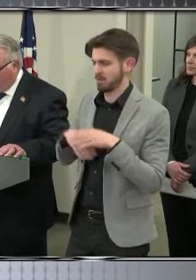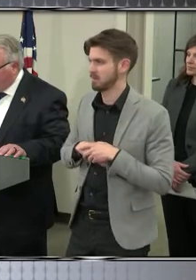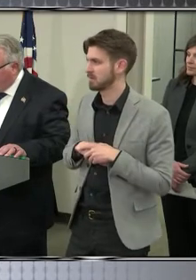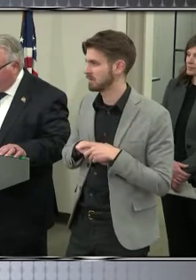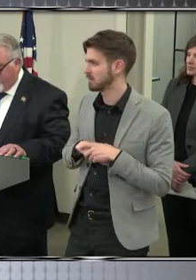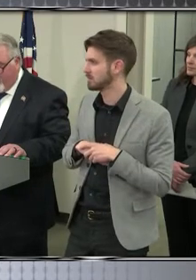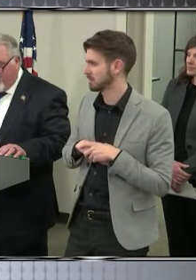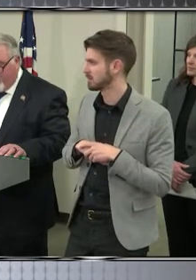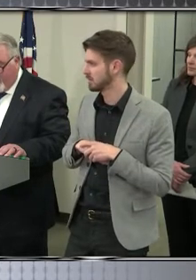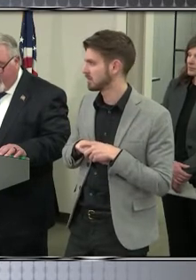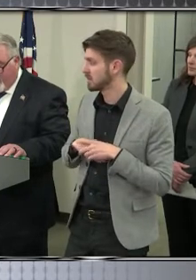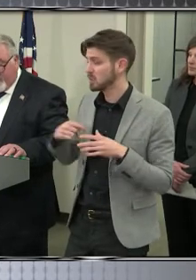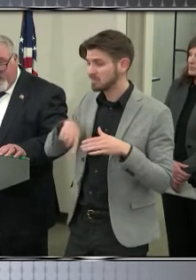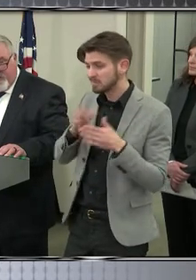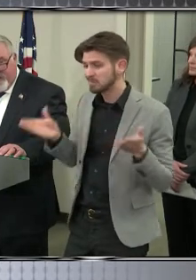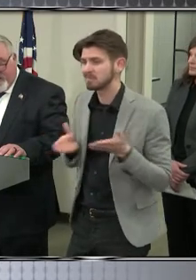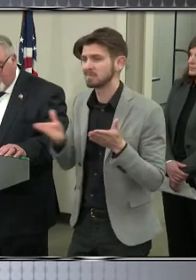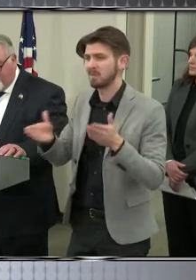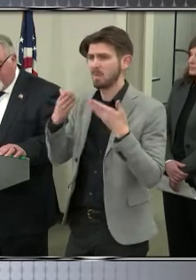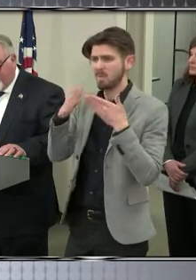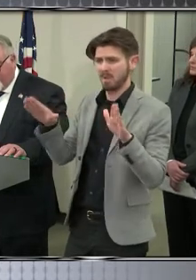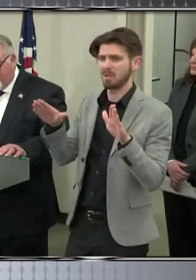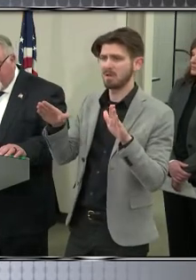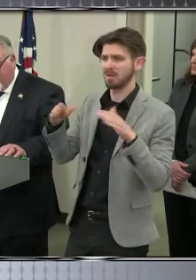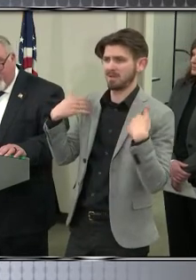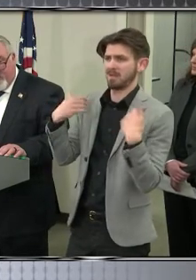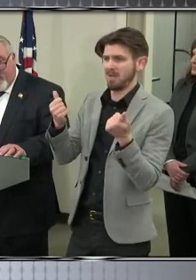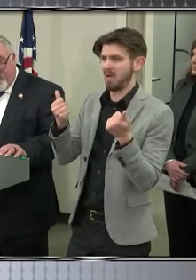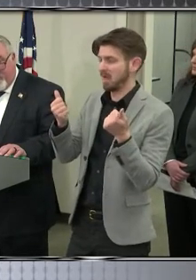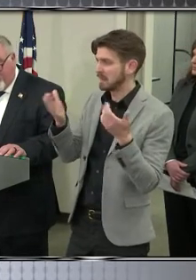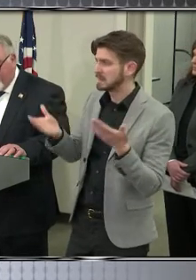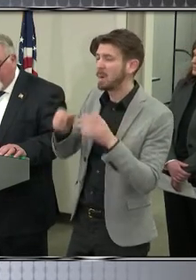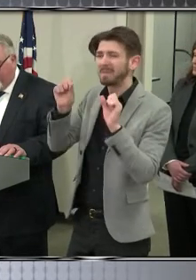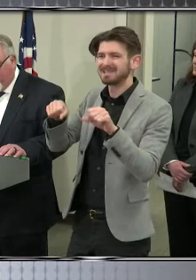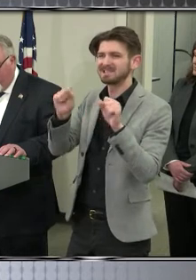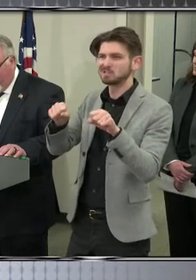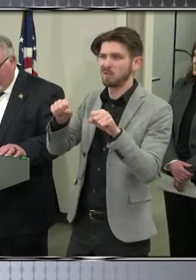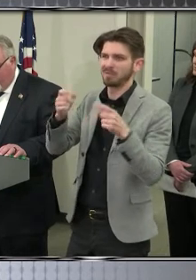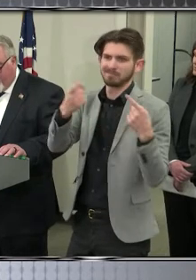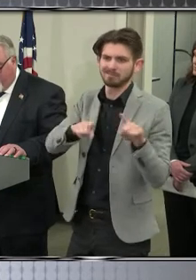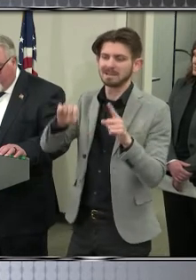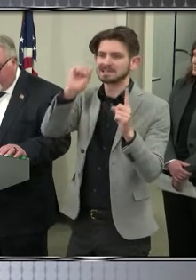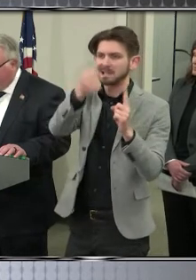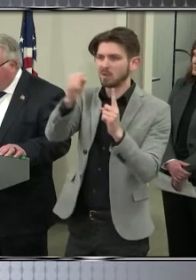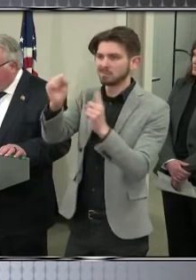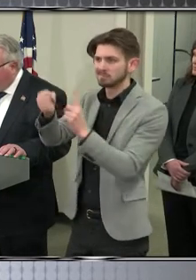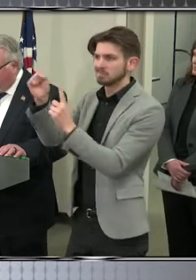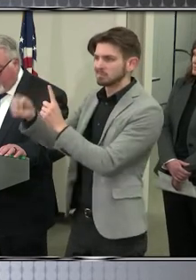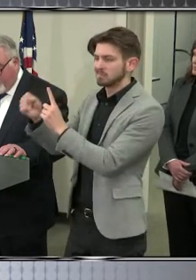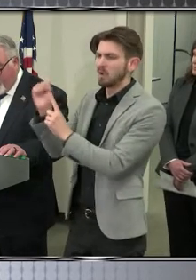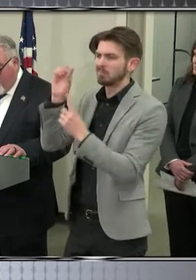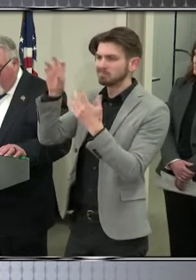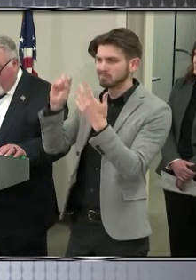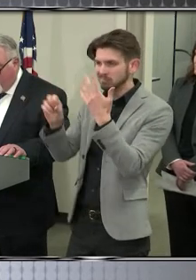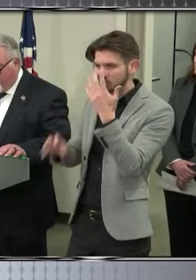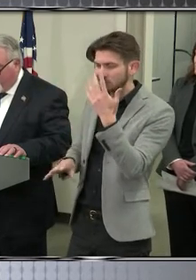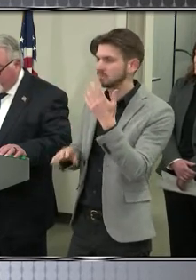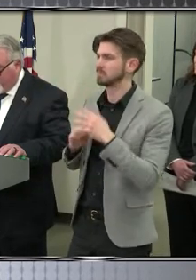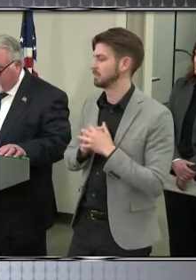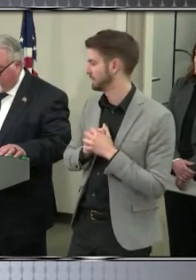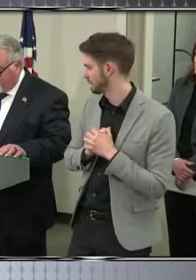work with public health in anticipation of potential scenarios in our community. The planning team is coordinating